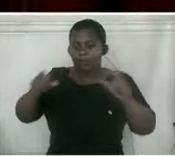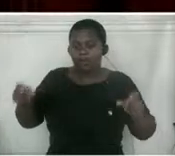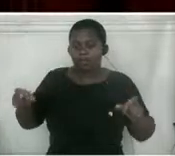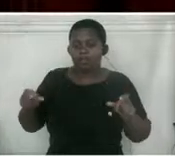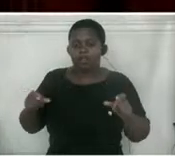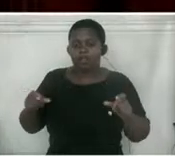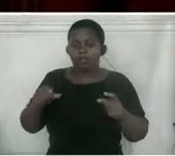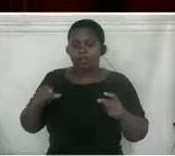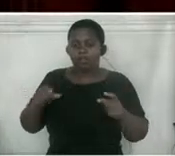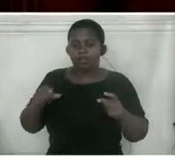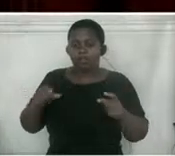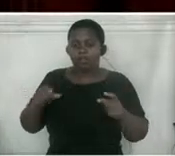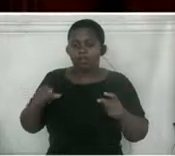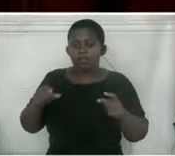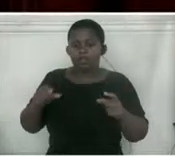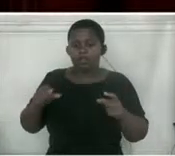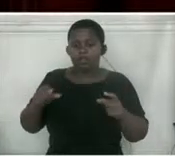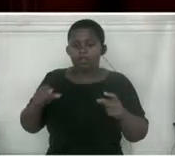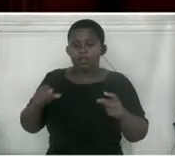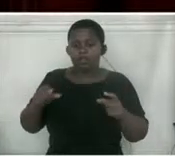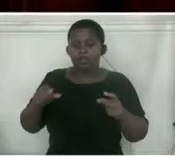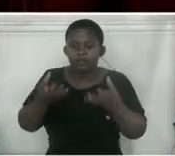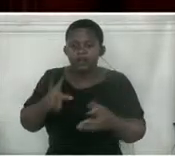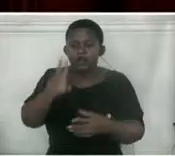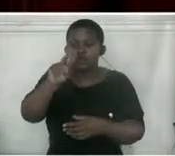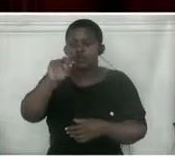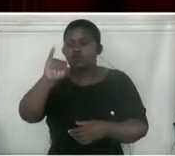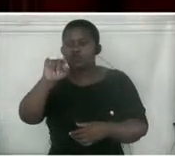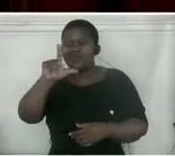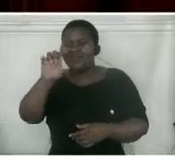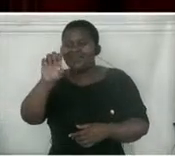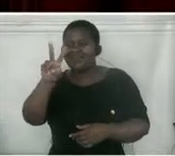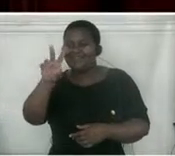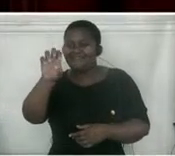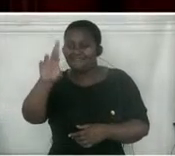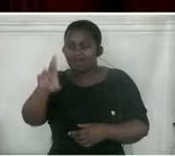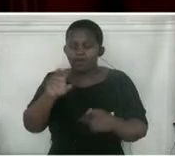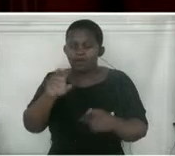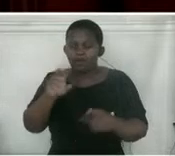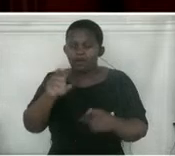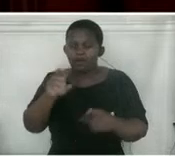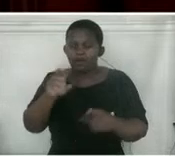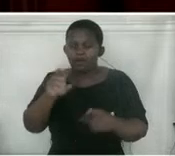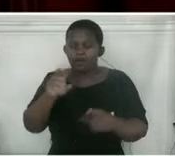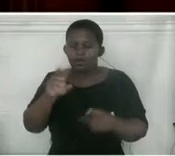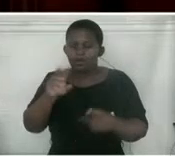Fairwood, which supply Unilever, Tsoho Sun Hotels,